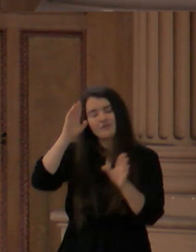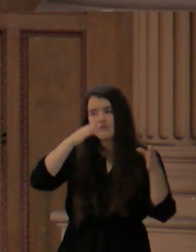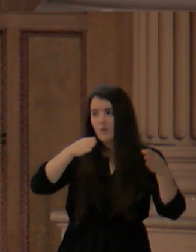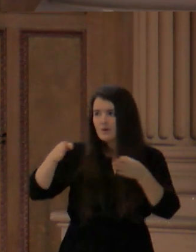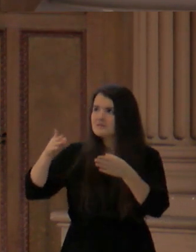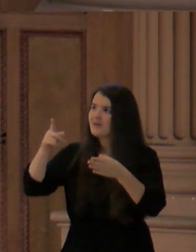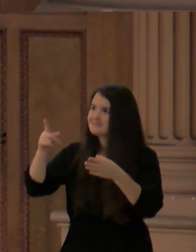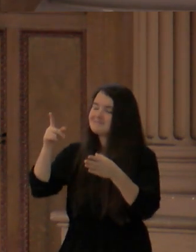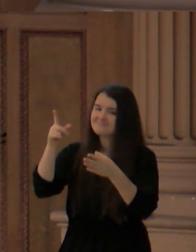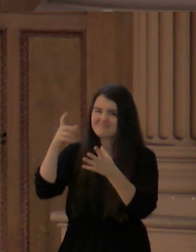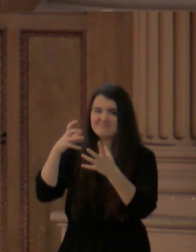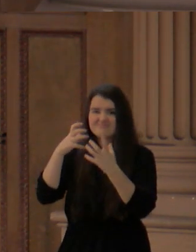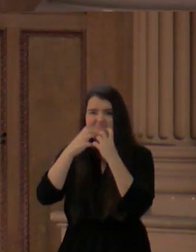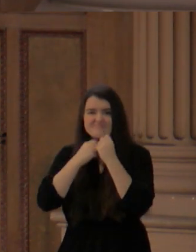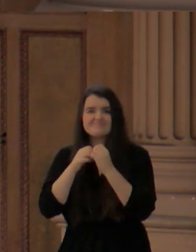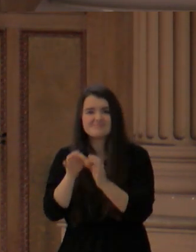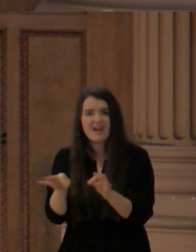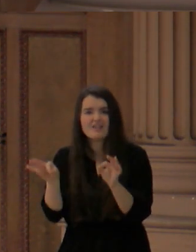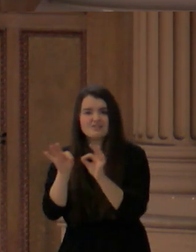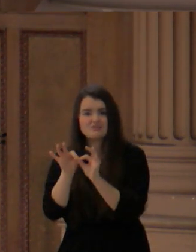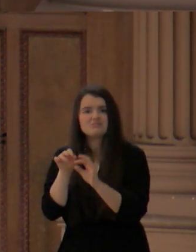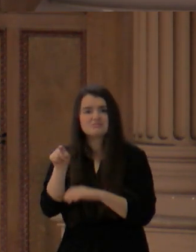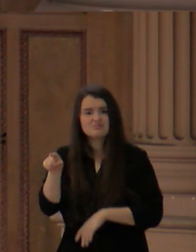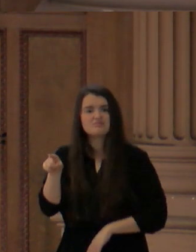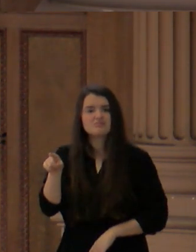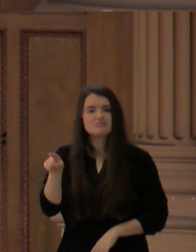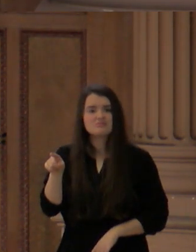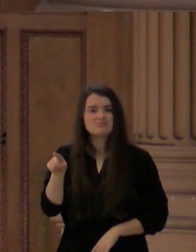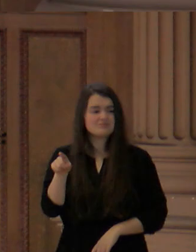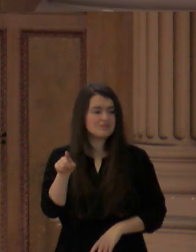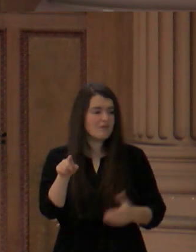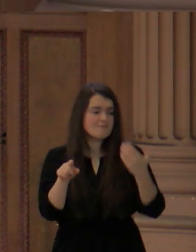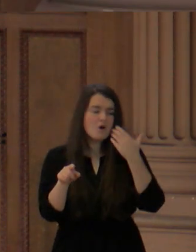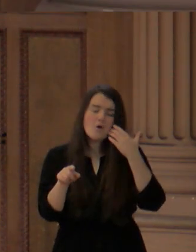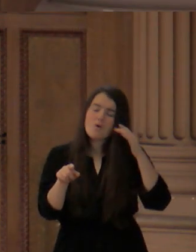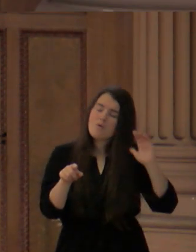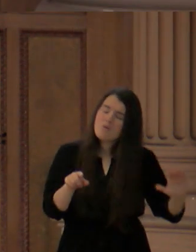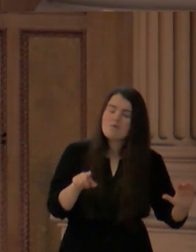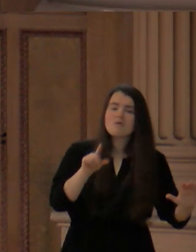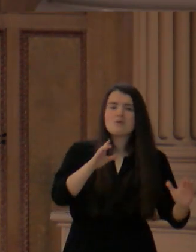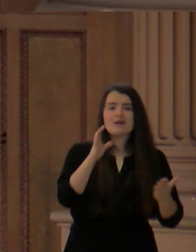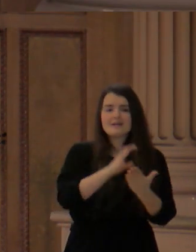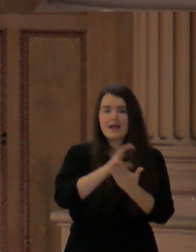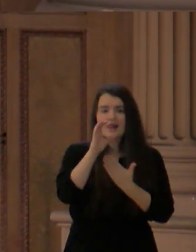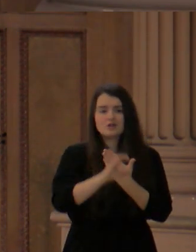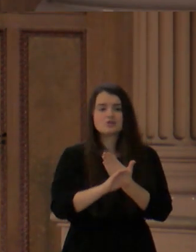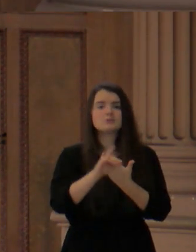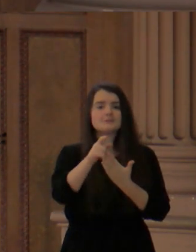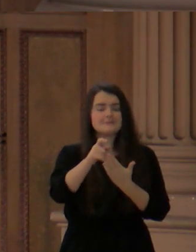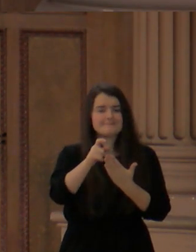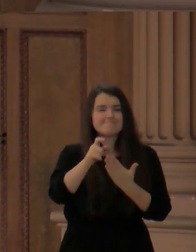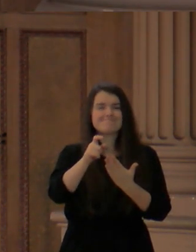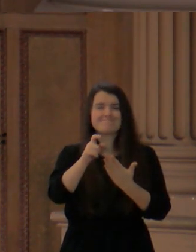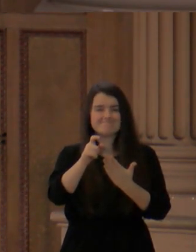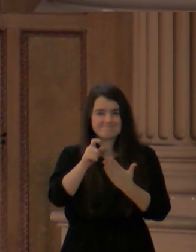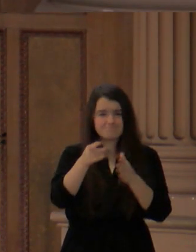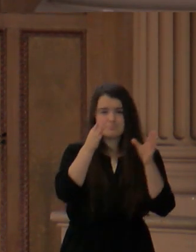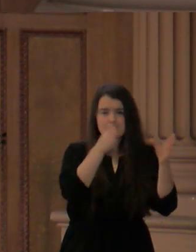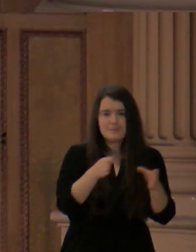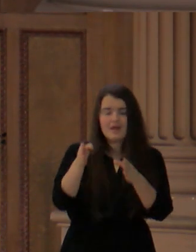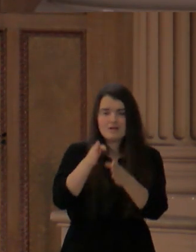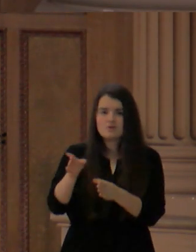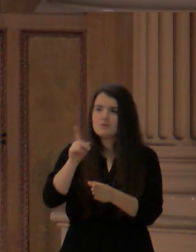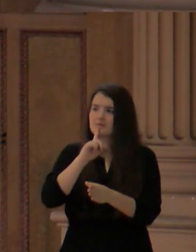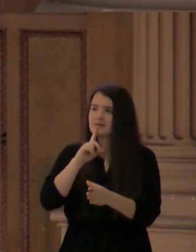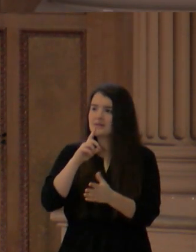disciplining our hands to put down the phone disciplining our calendars to make time for what matters we do the things that feed